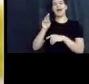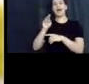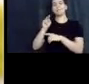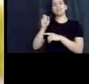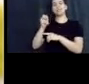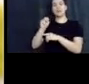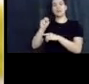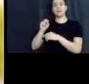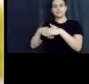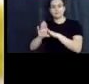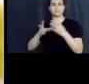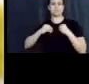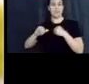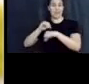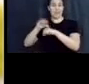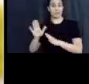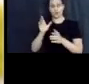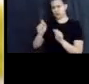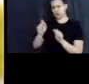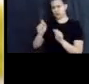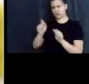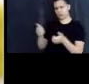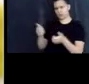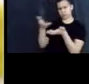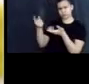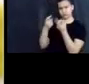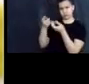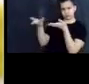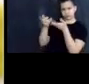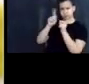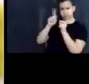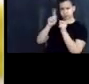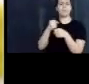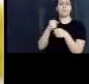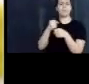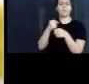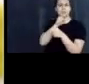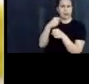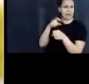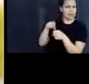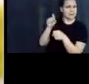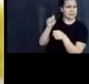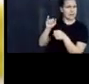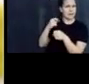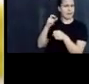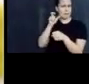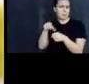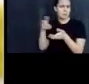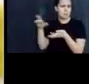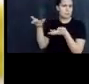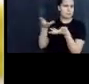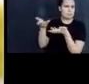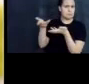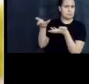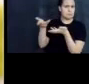is this placement exam is to make sure that you're ready for college level classes before we let you come in and sign up for a full